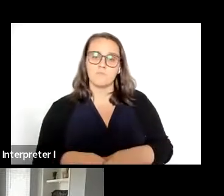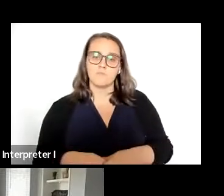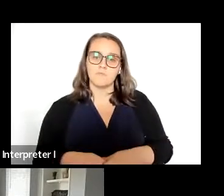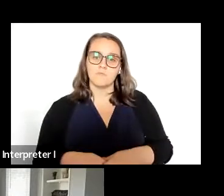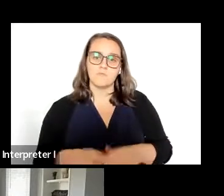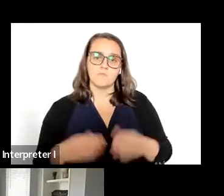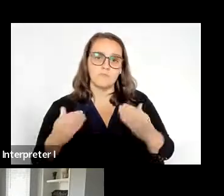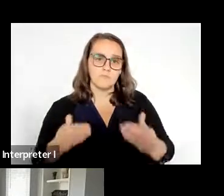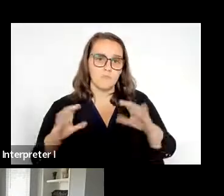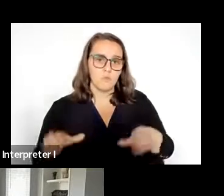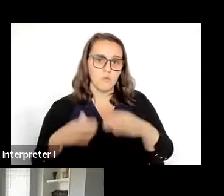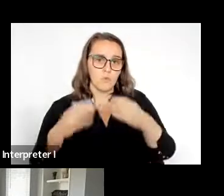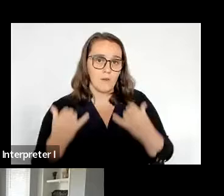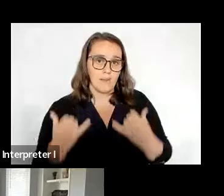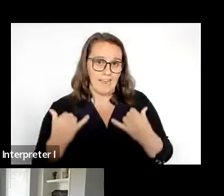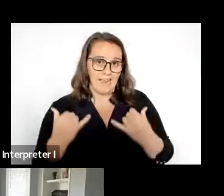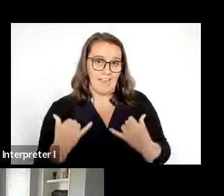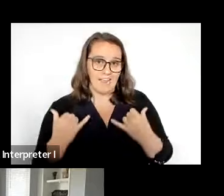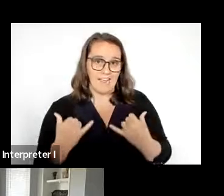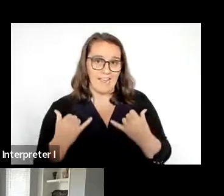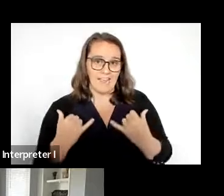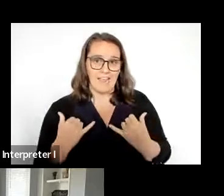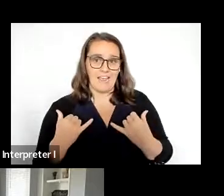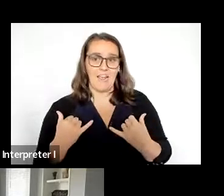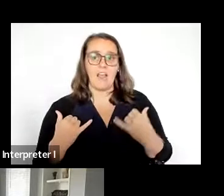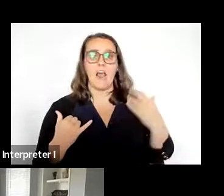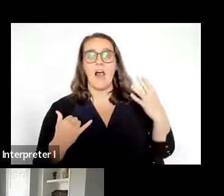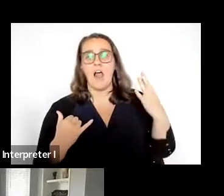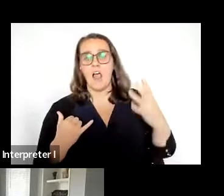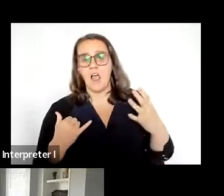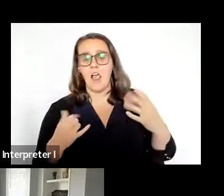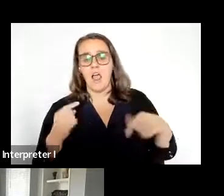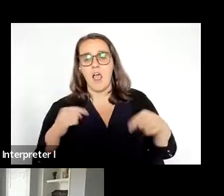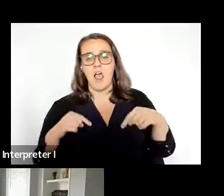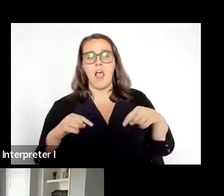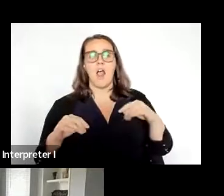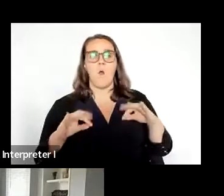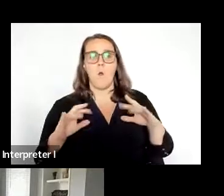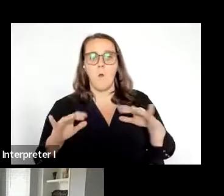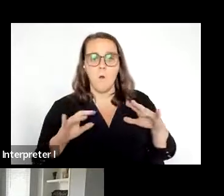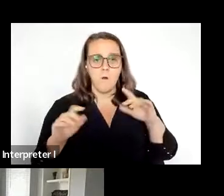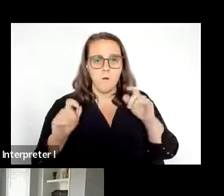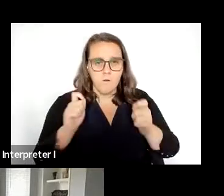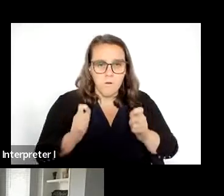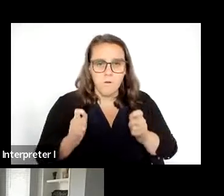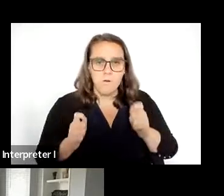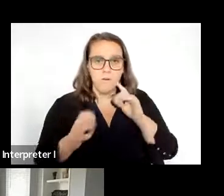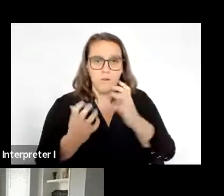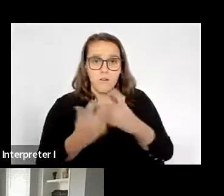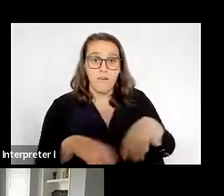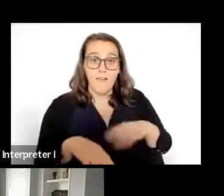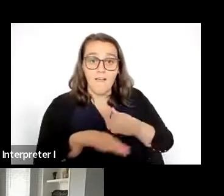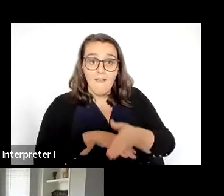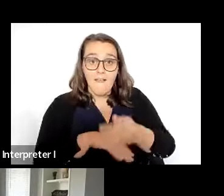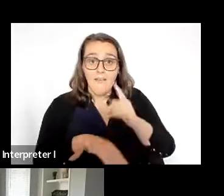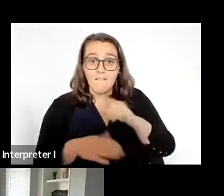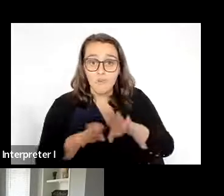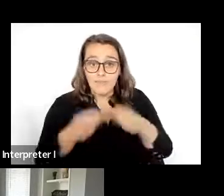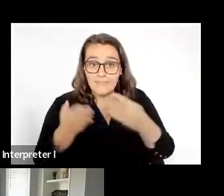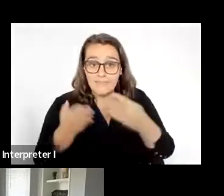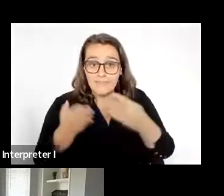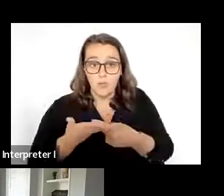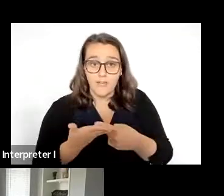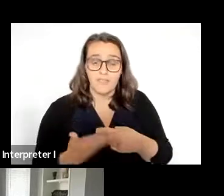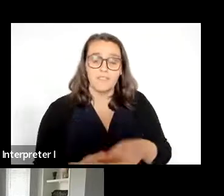we can now. And then we'll come back once we have this hearing, which is going to happen, I think